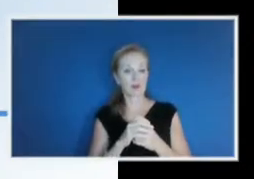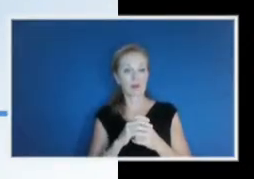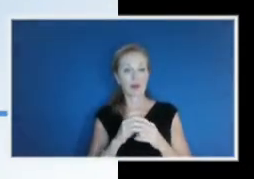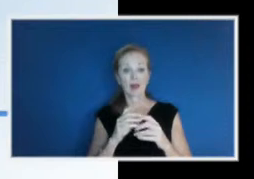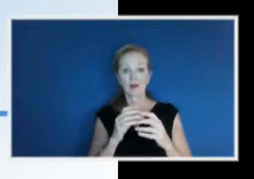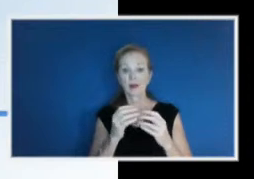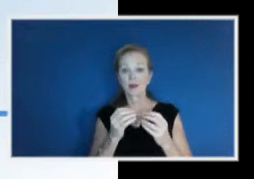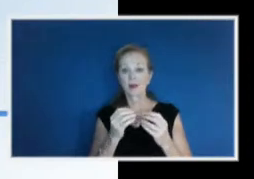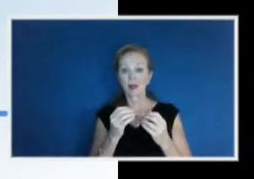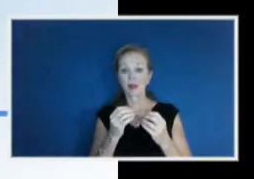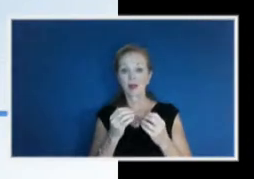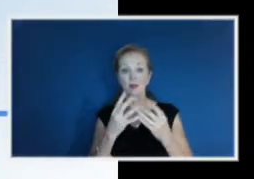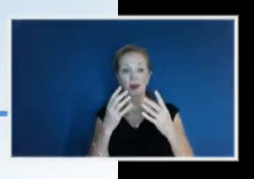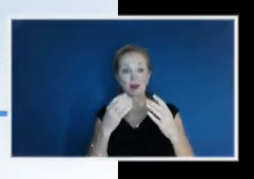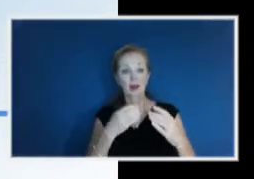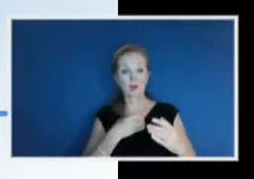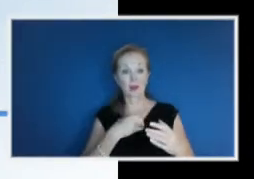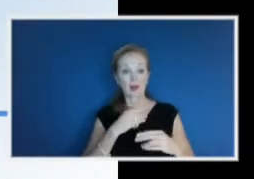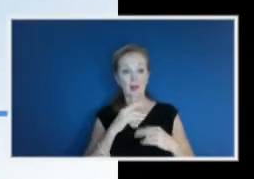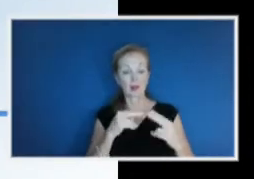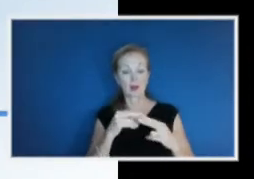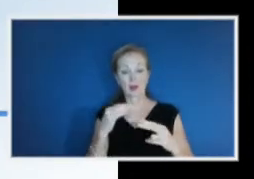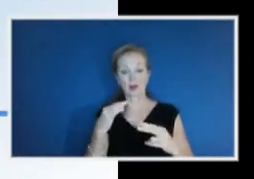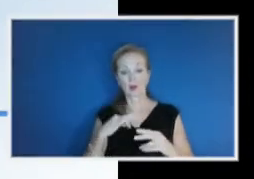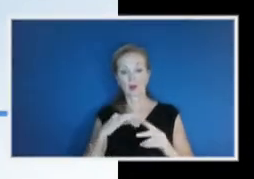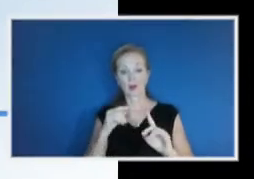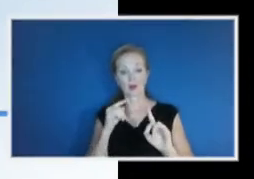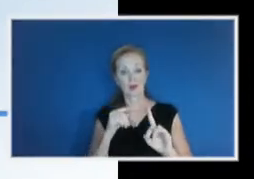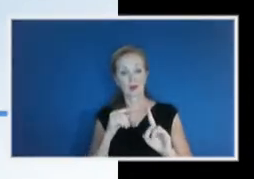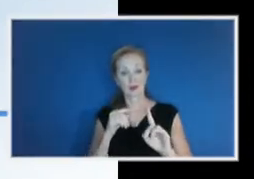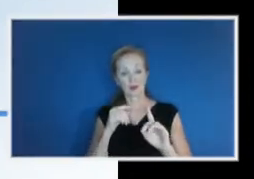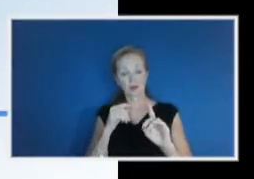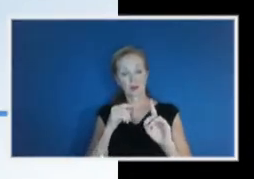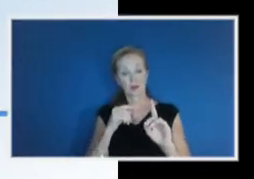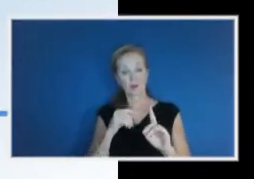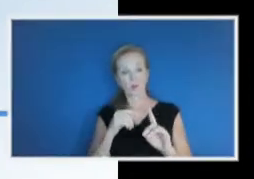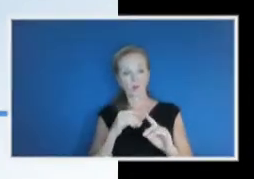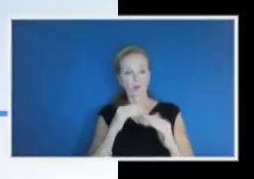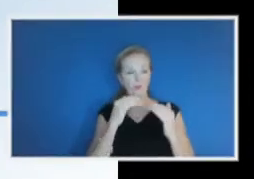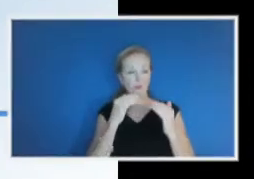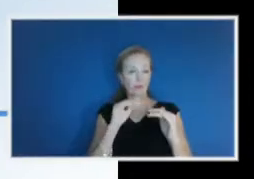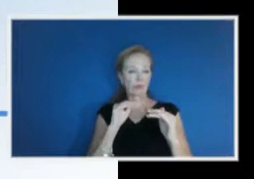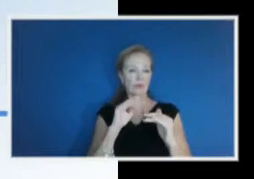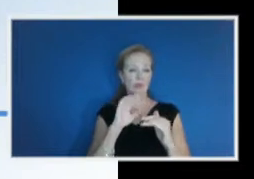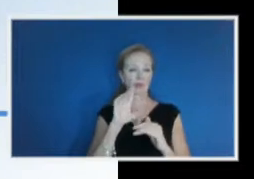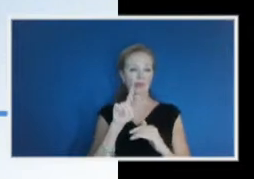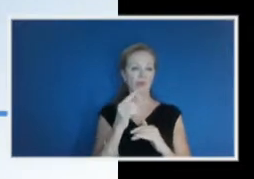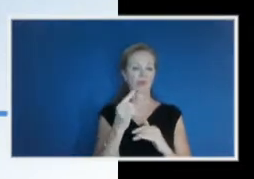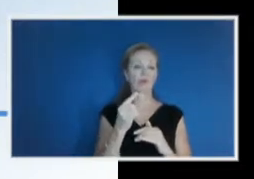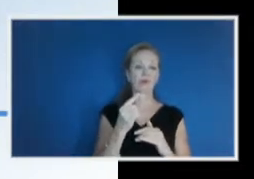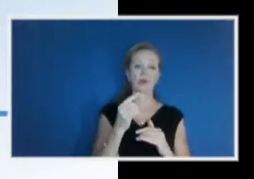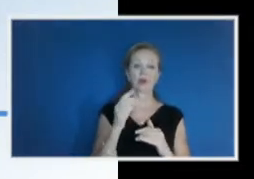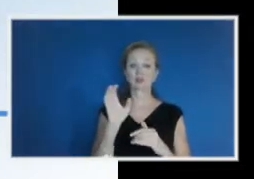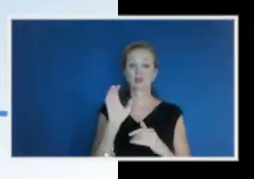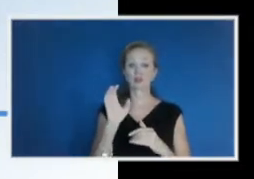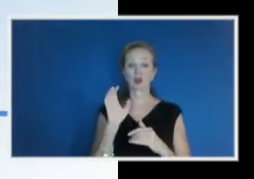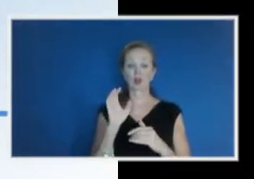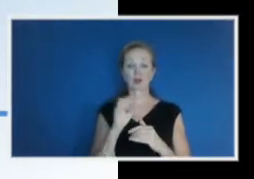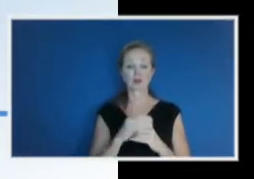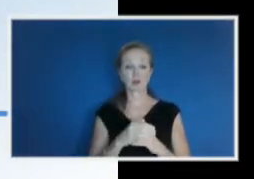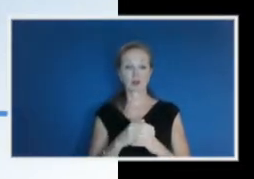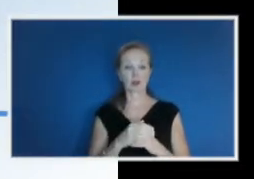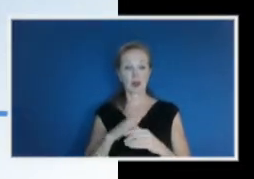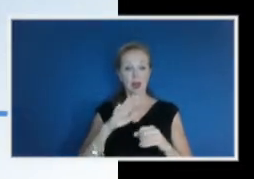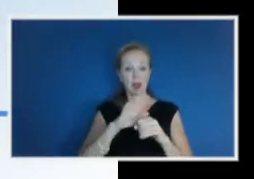There were a lot of complaints about credit towards goals being limited to only the Charlotte